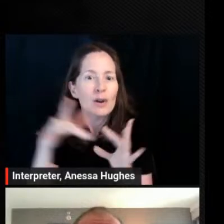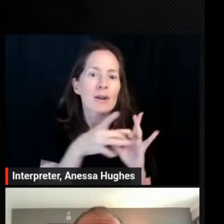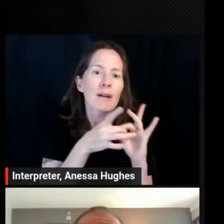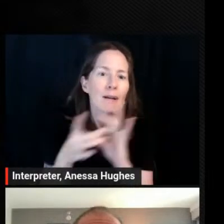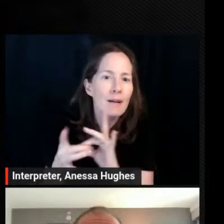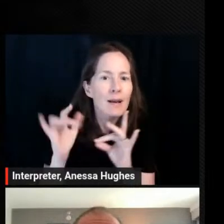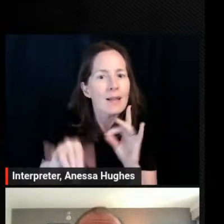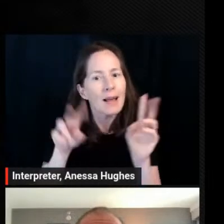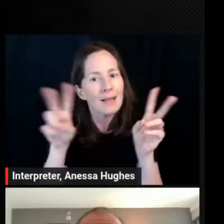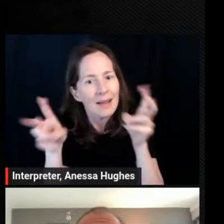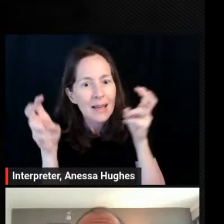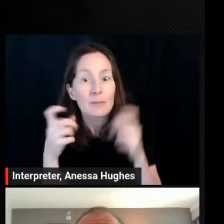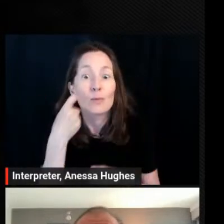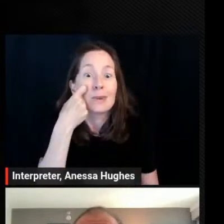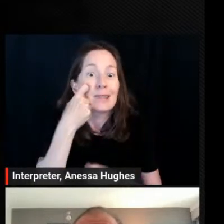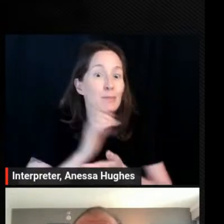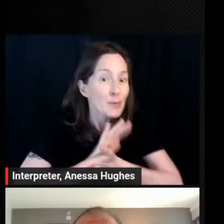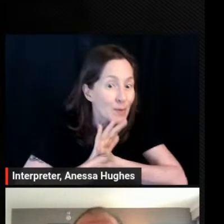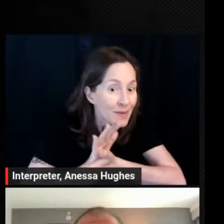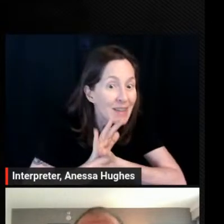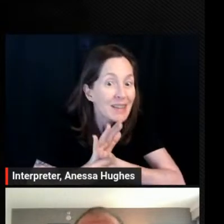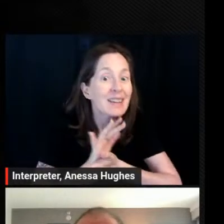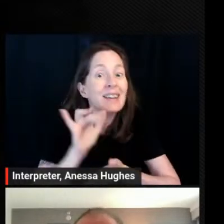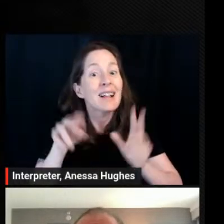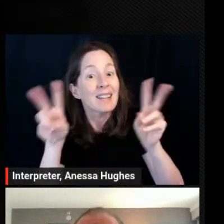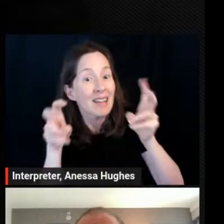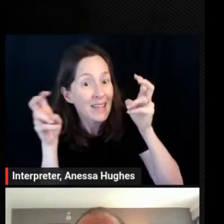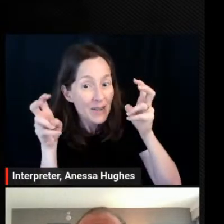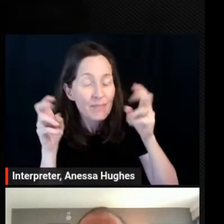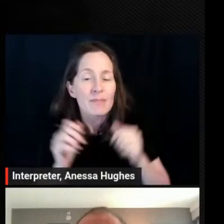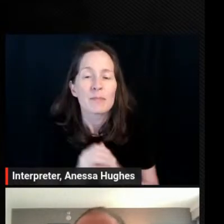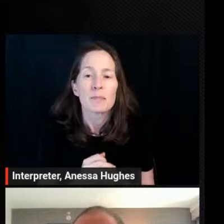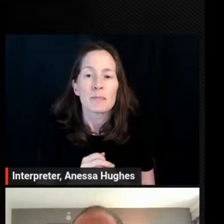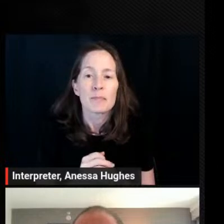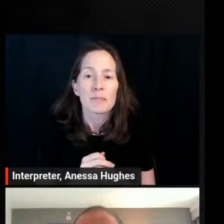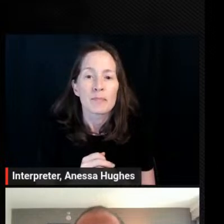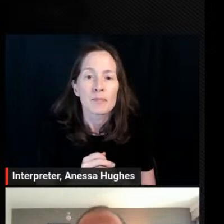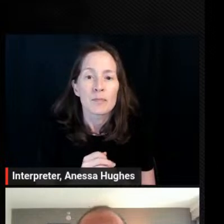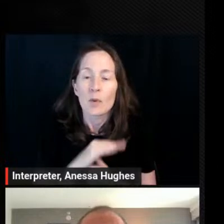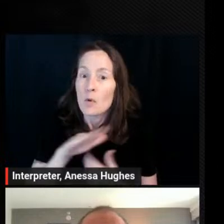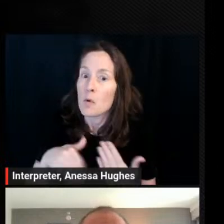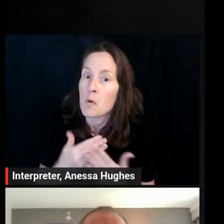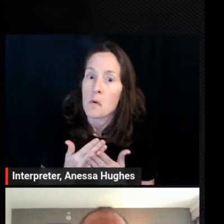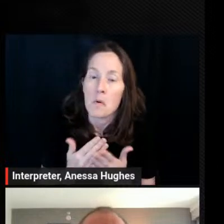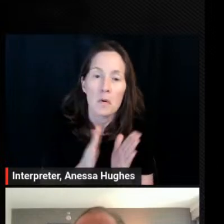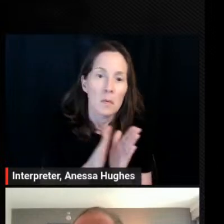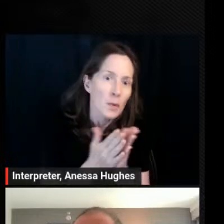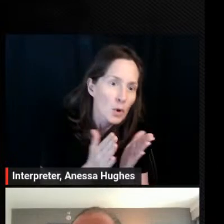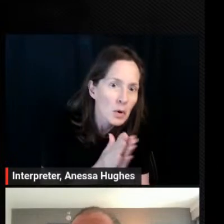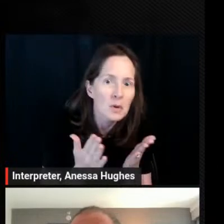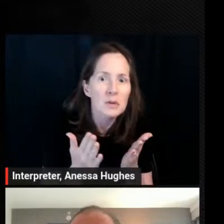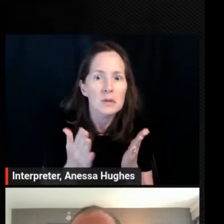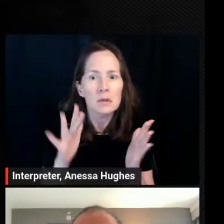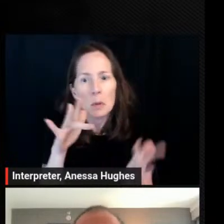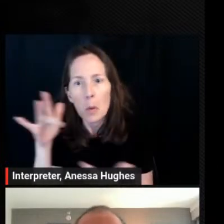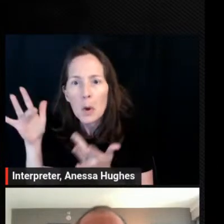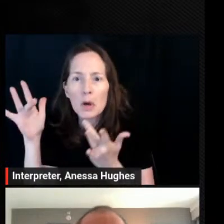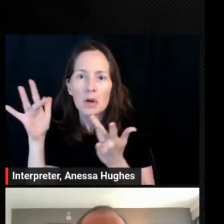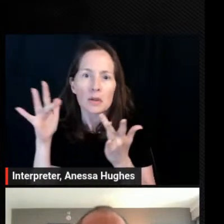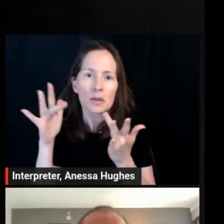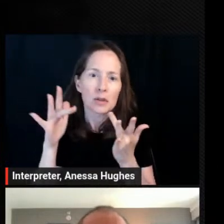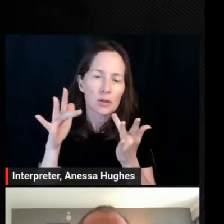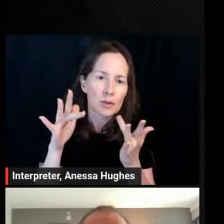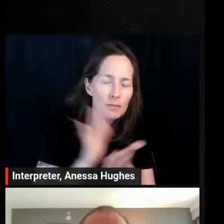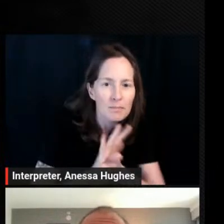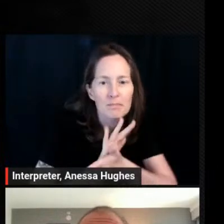recent movie, all of them dedicated to celebrating the men and women who created the secret network